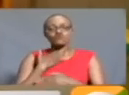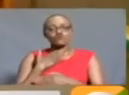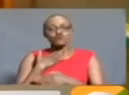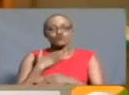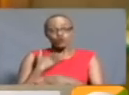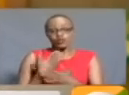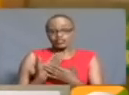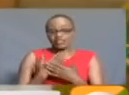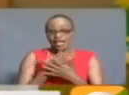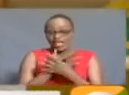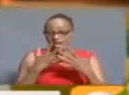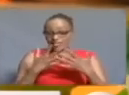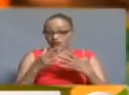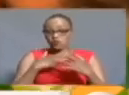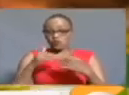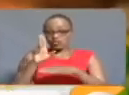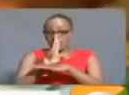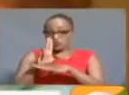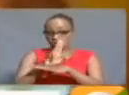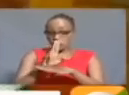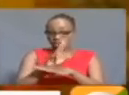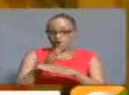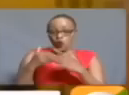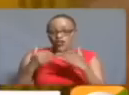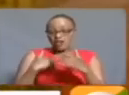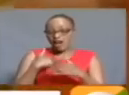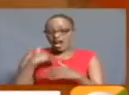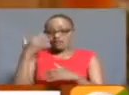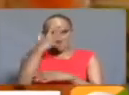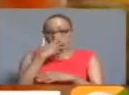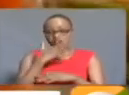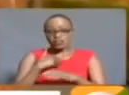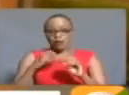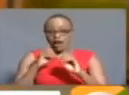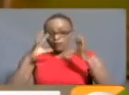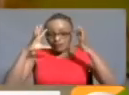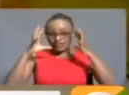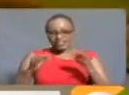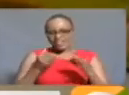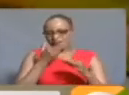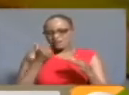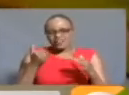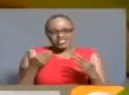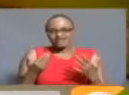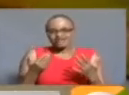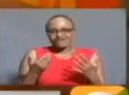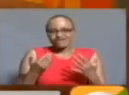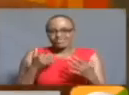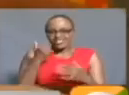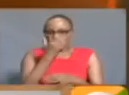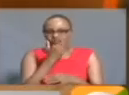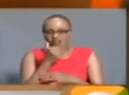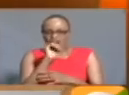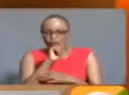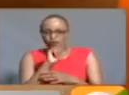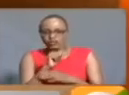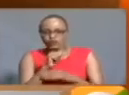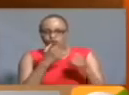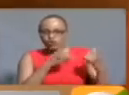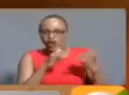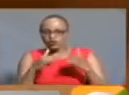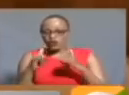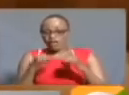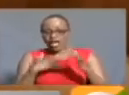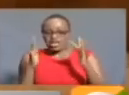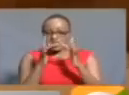even now because I didn't want to lose what I had on my face at that time. So I decided, you know what, let me just do with the experiment. You know, we have the internet.